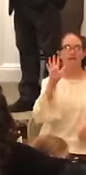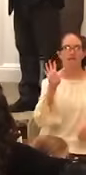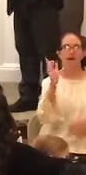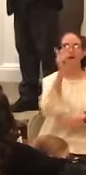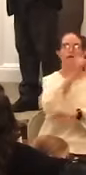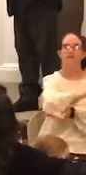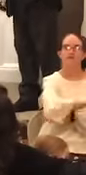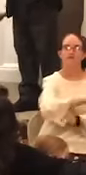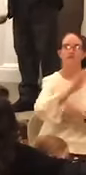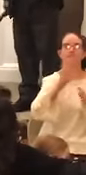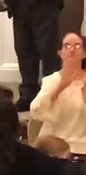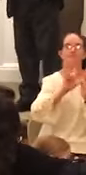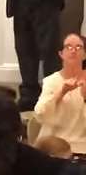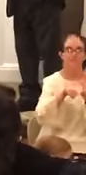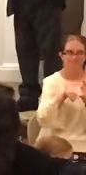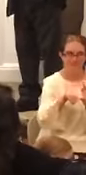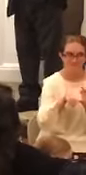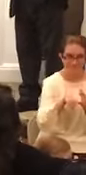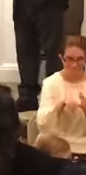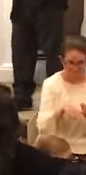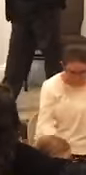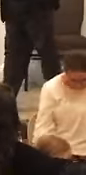5 days later.